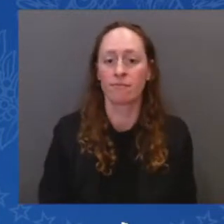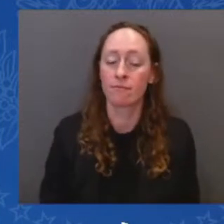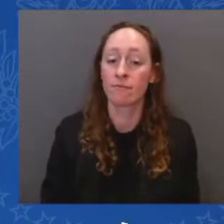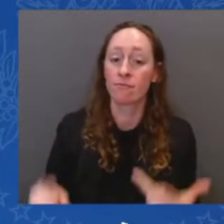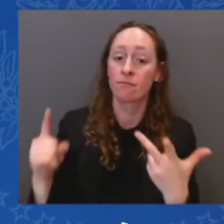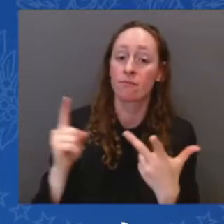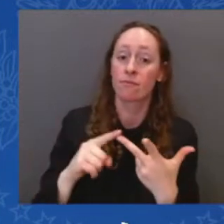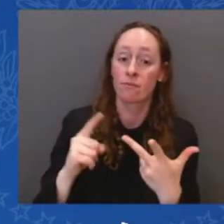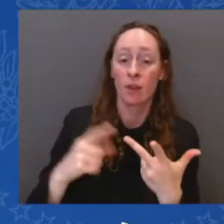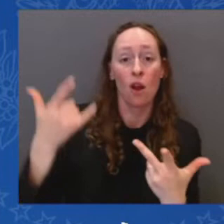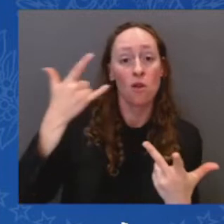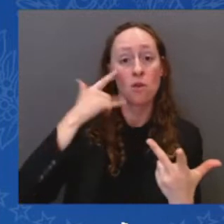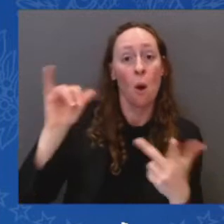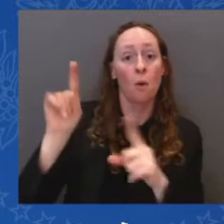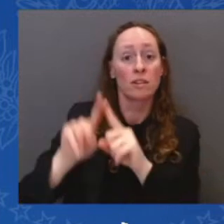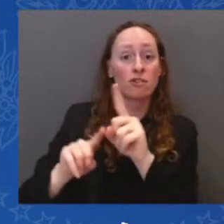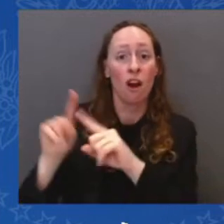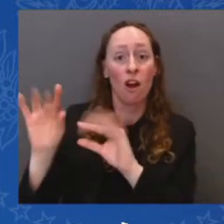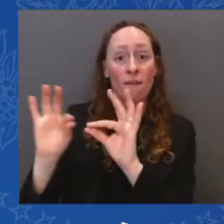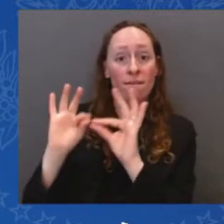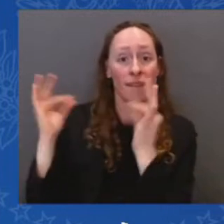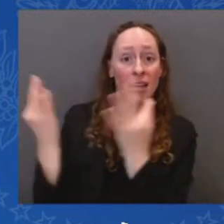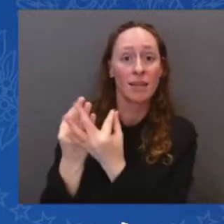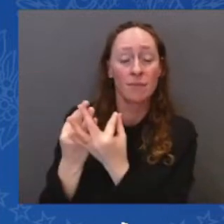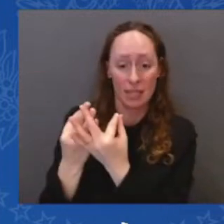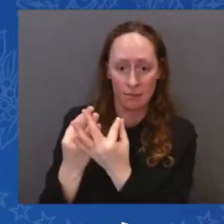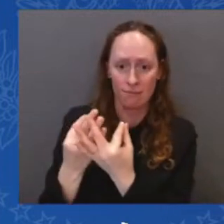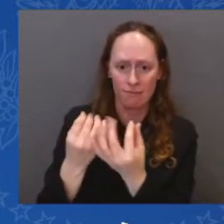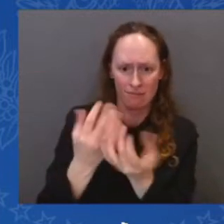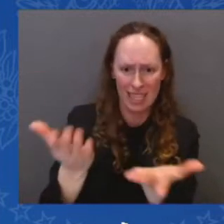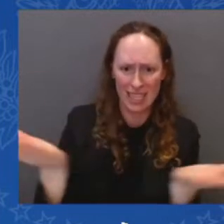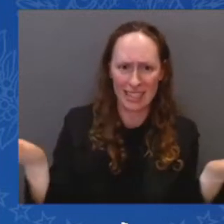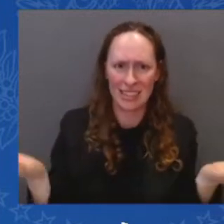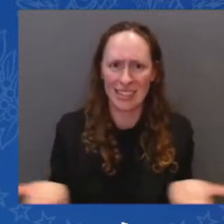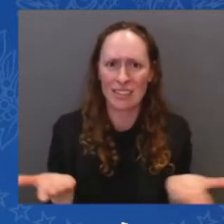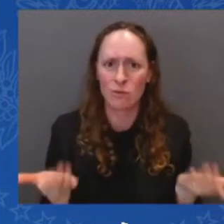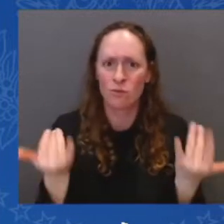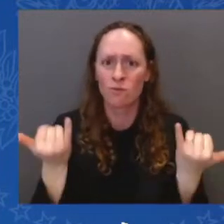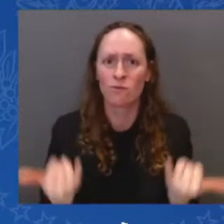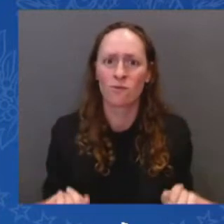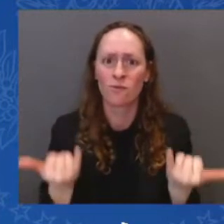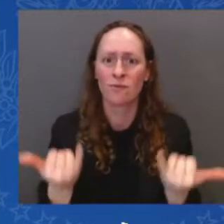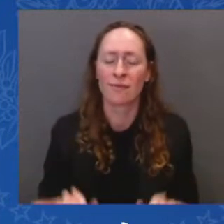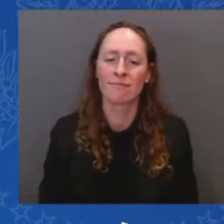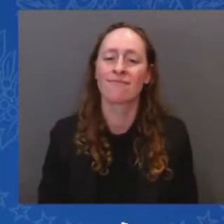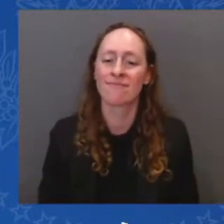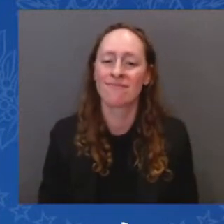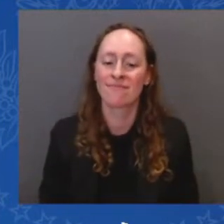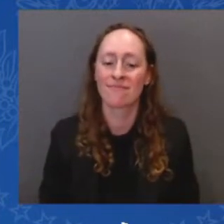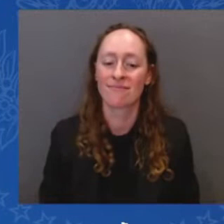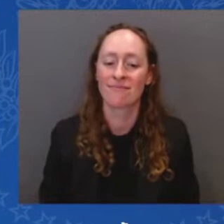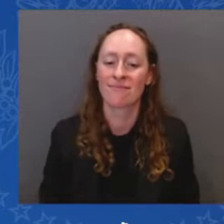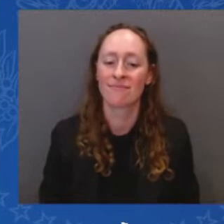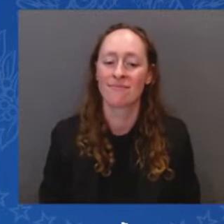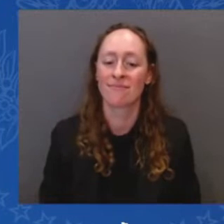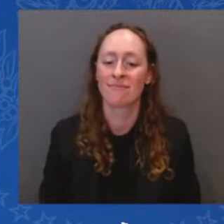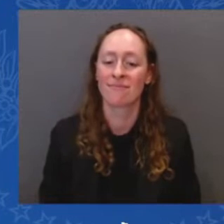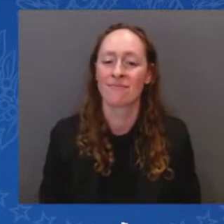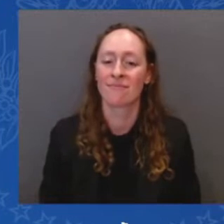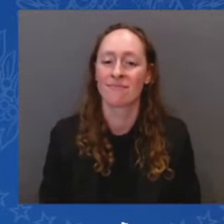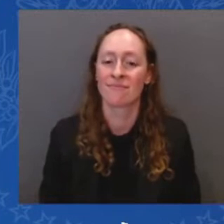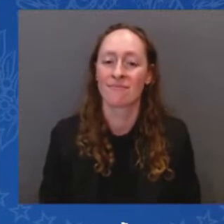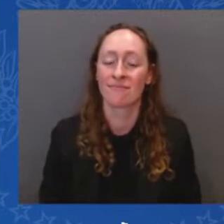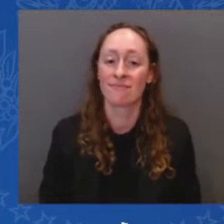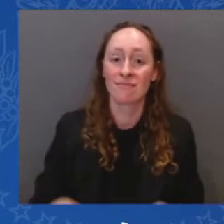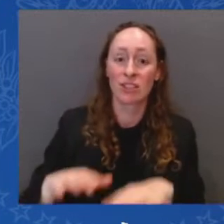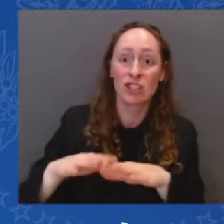here today. They carry on the legacy of those in uniform who gave the last full measure of devotion